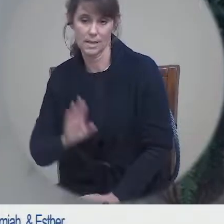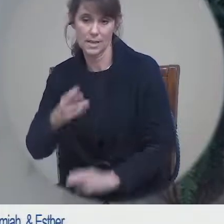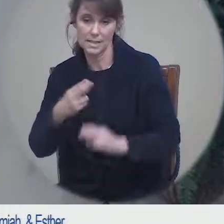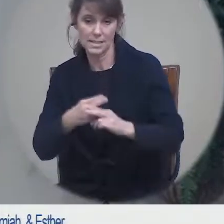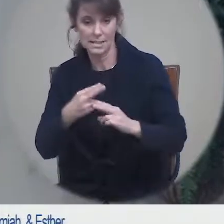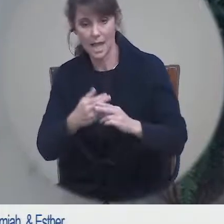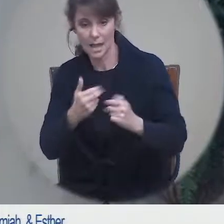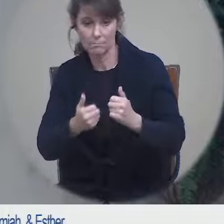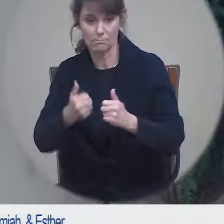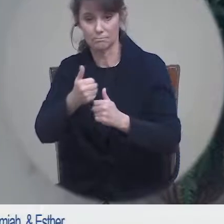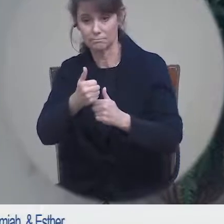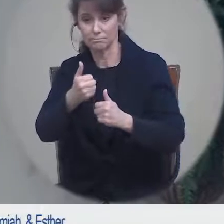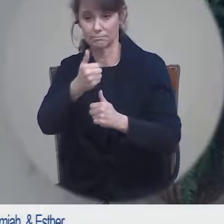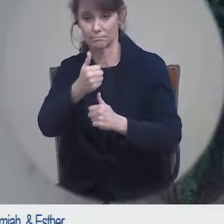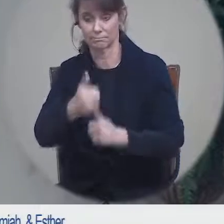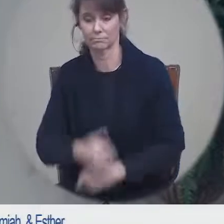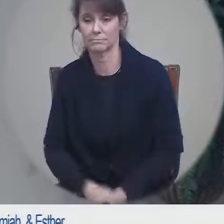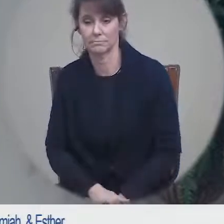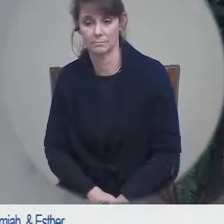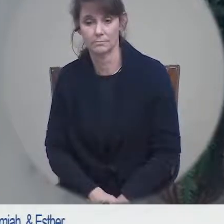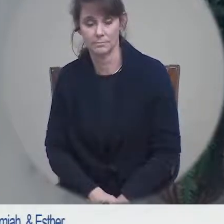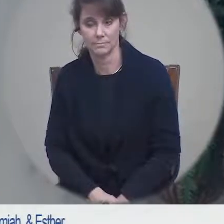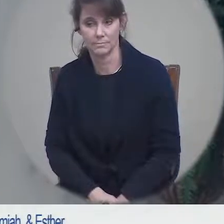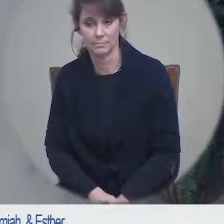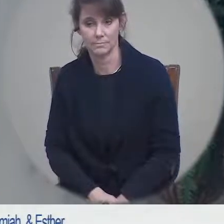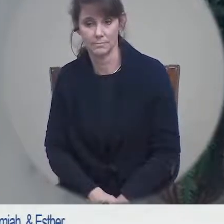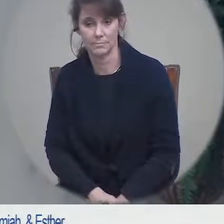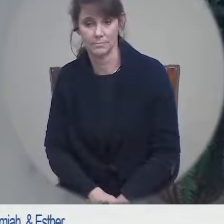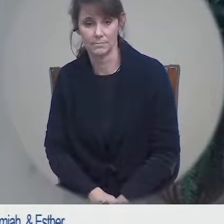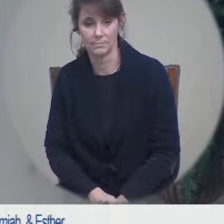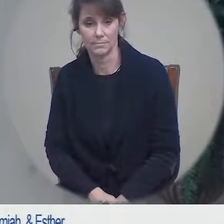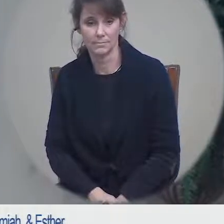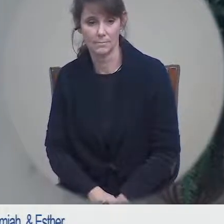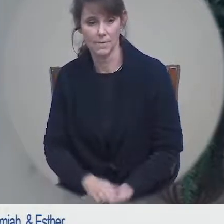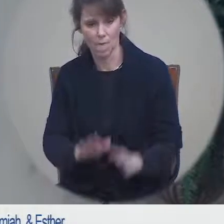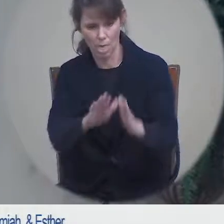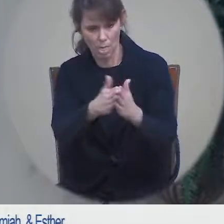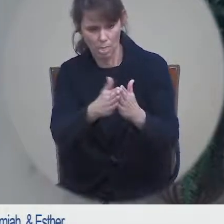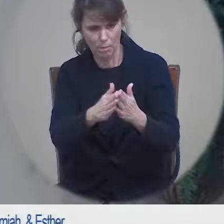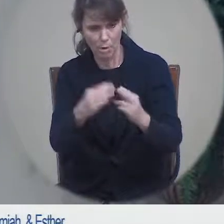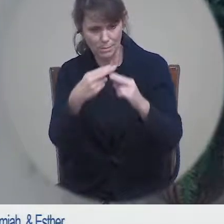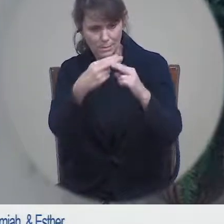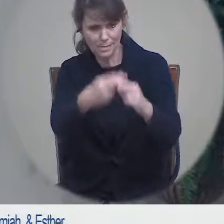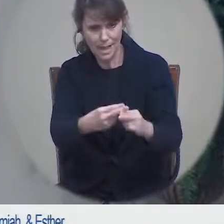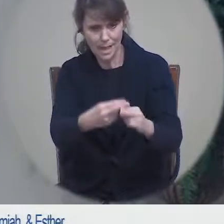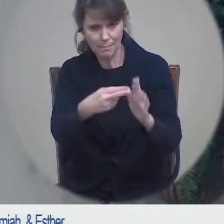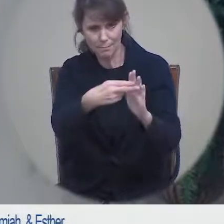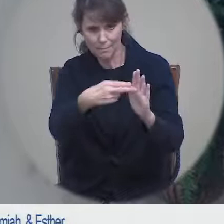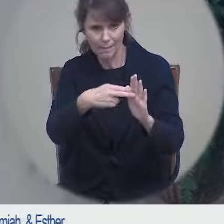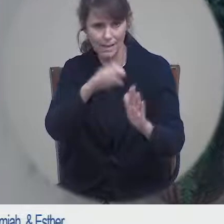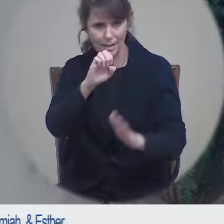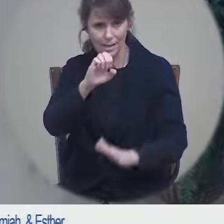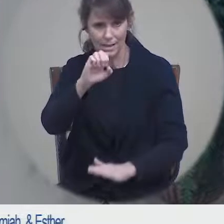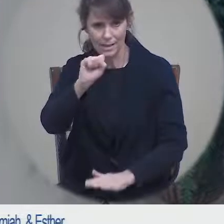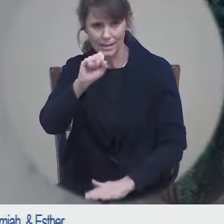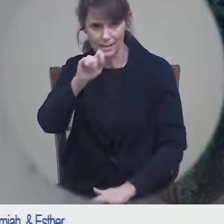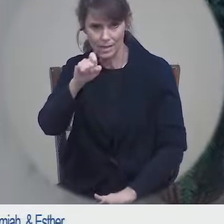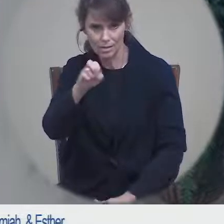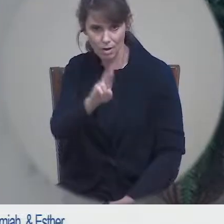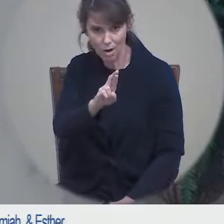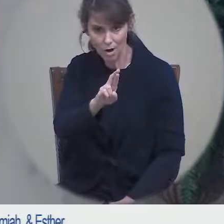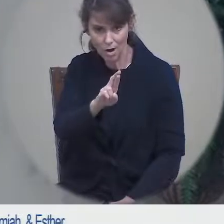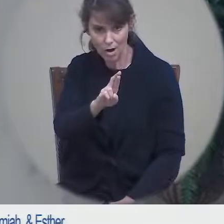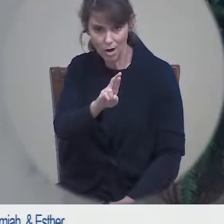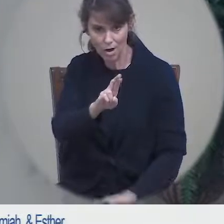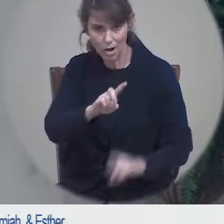which I just find striking. The book bears the name Esther. She seems to be somewhat of the focal point, but really